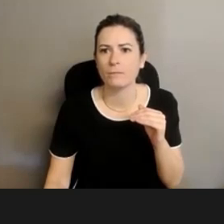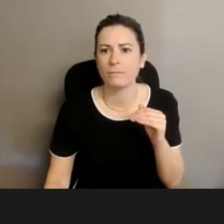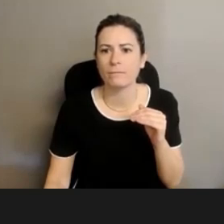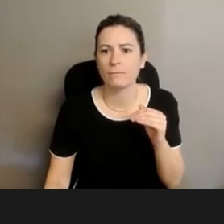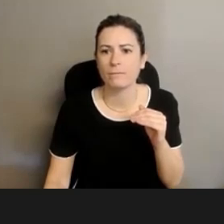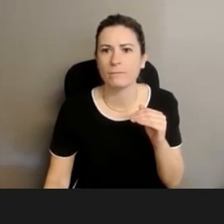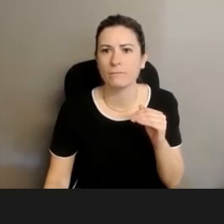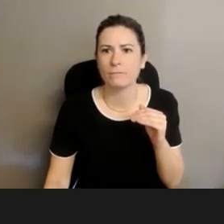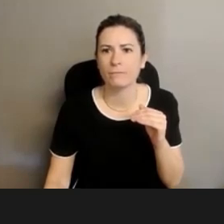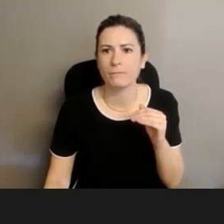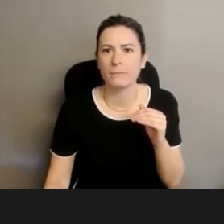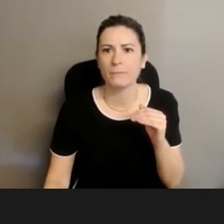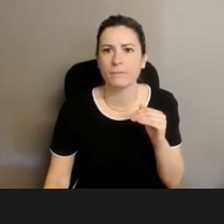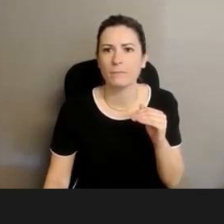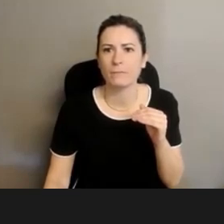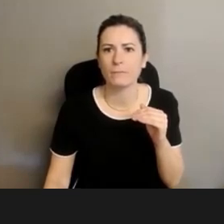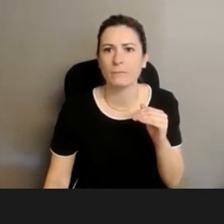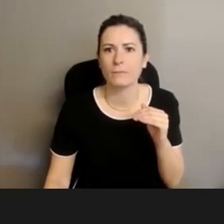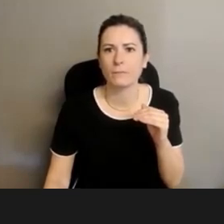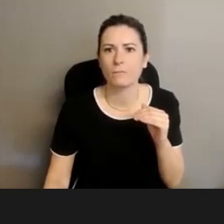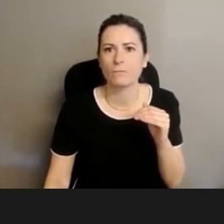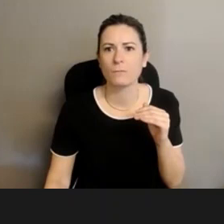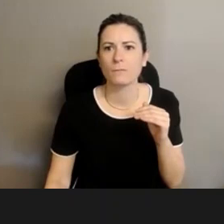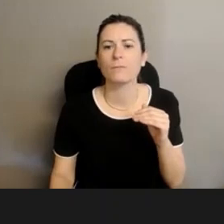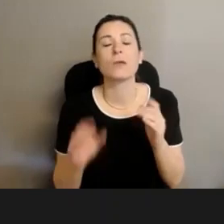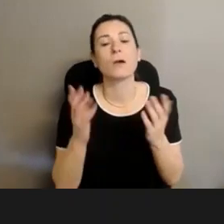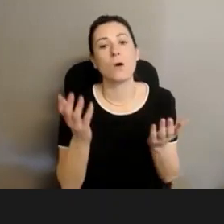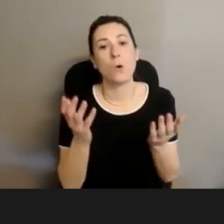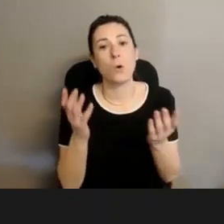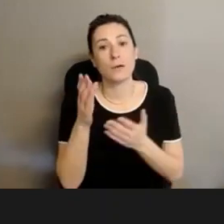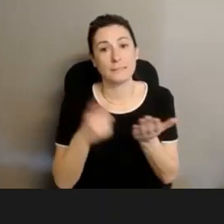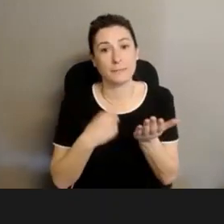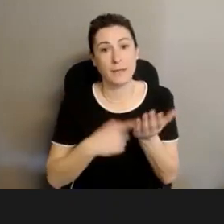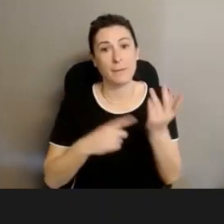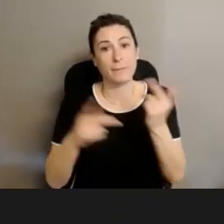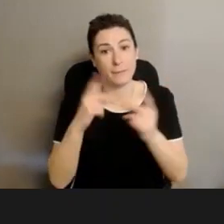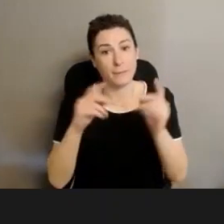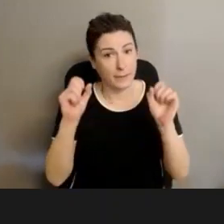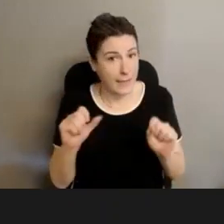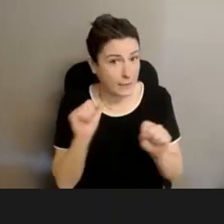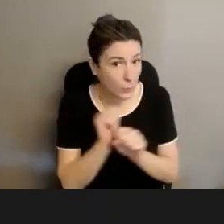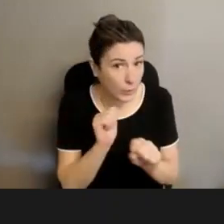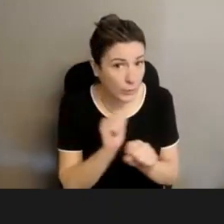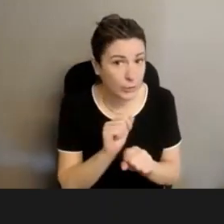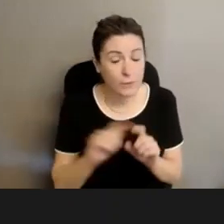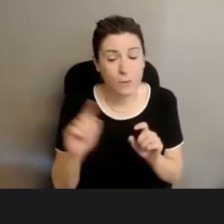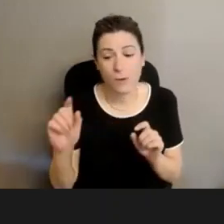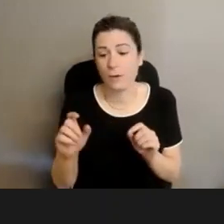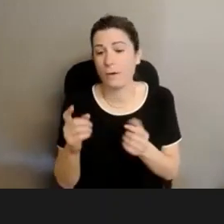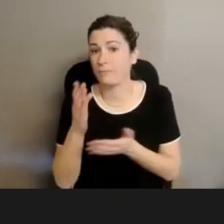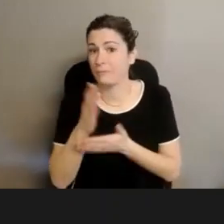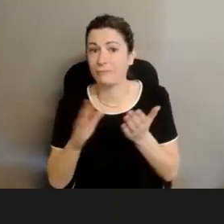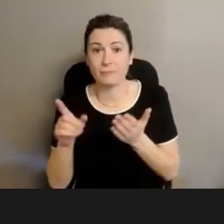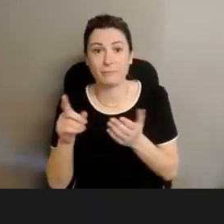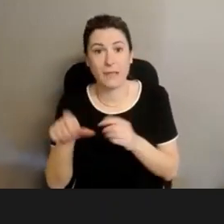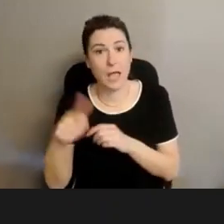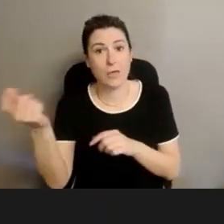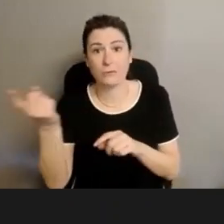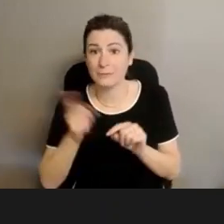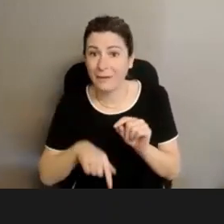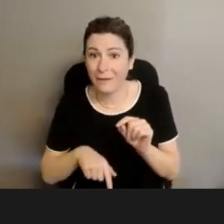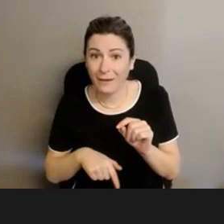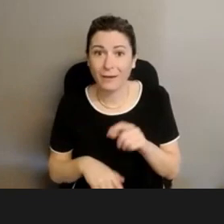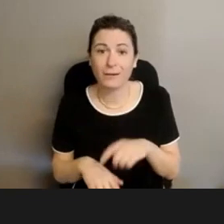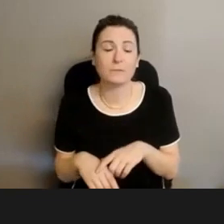you know, the same for how a lot of people might work, that like 9 to 5, or like that set, like Monday to like, you know,